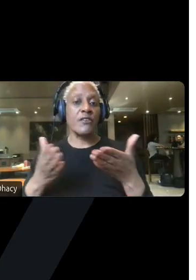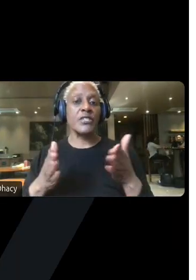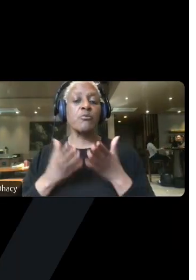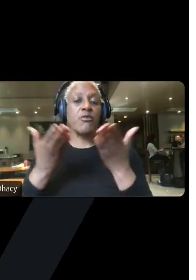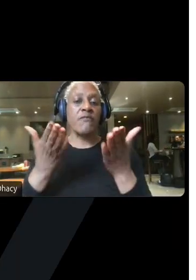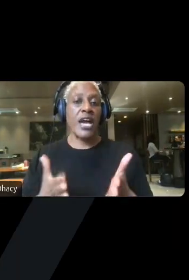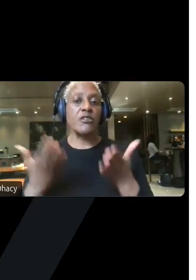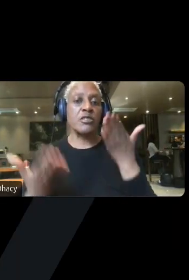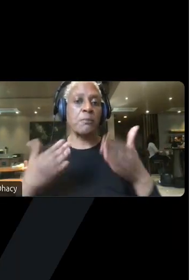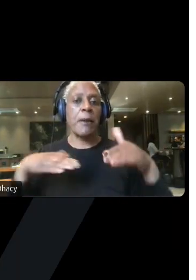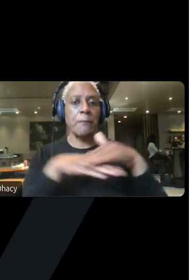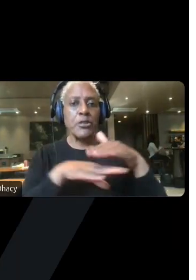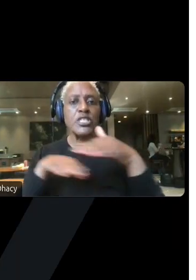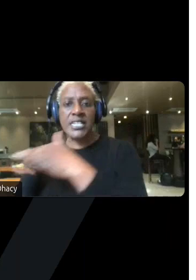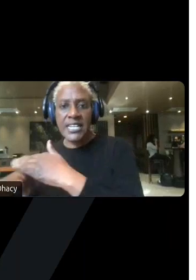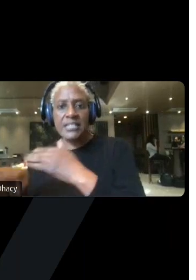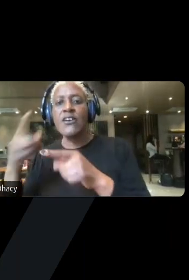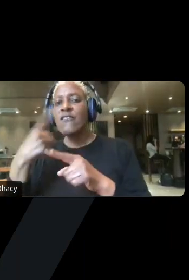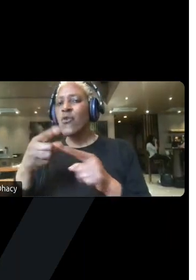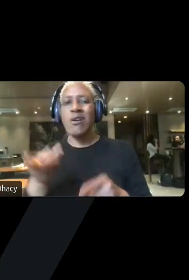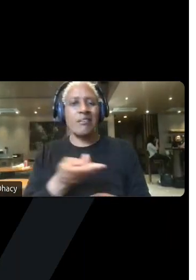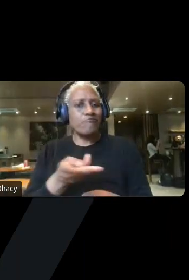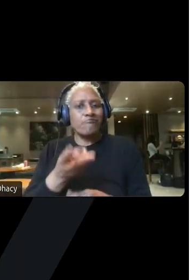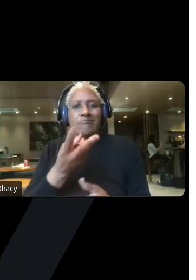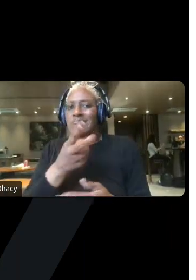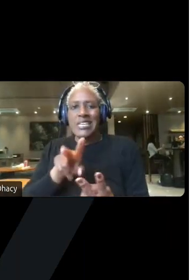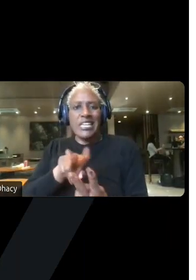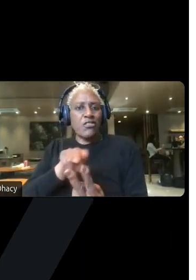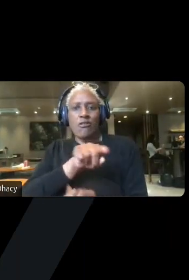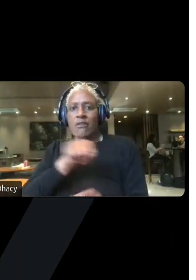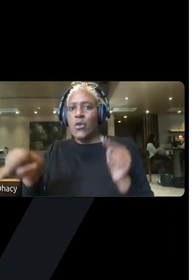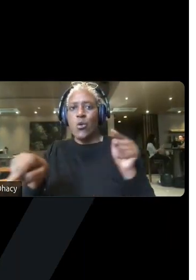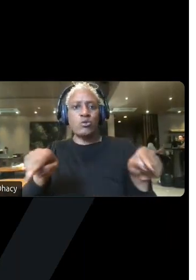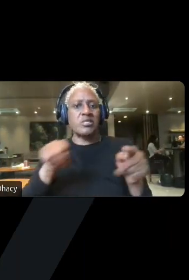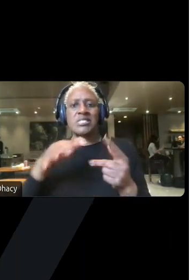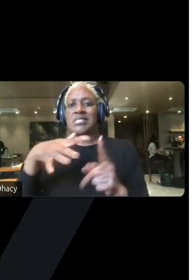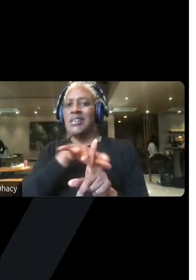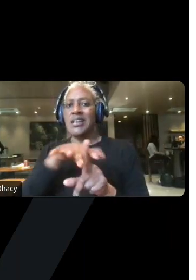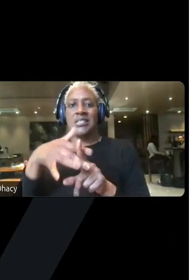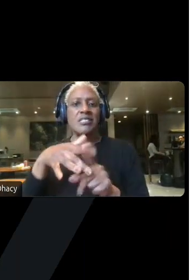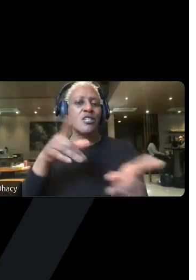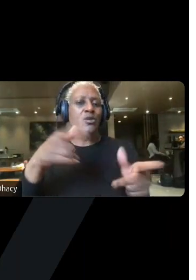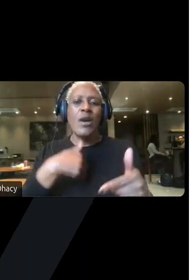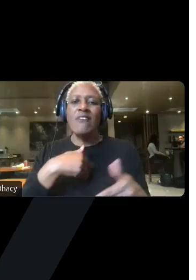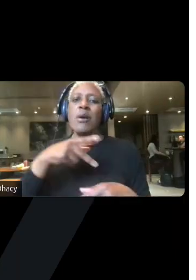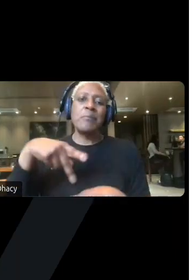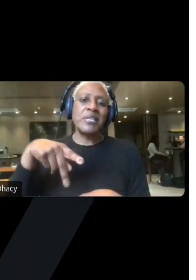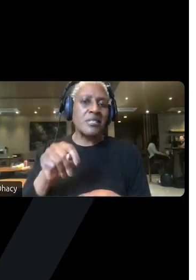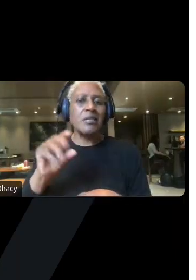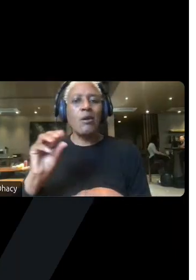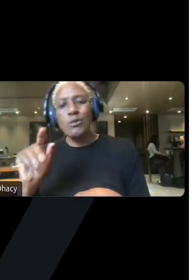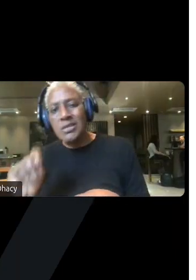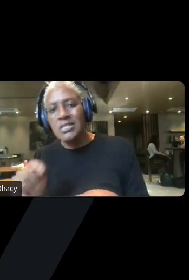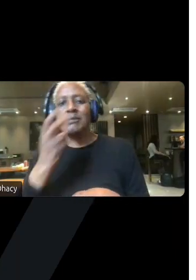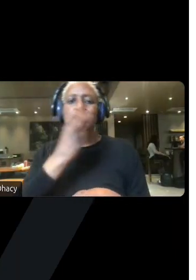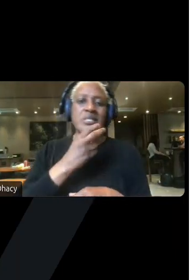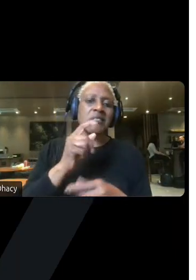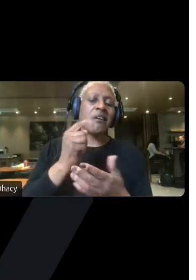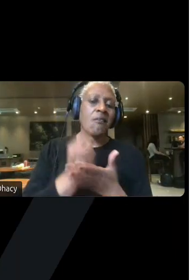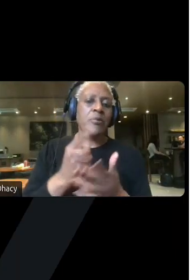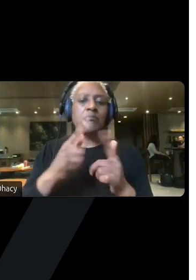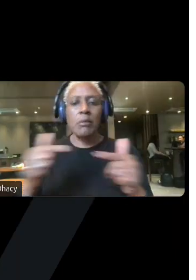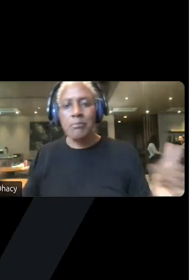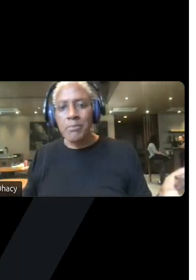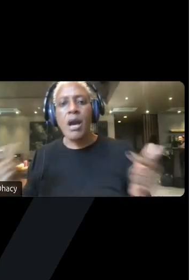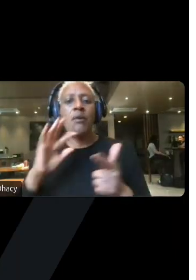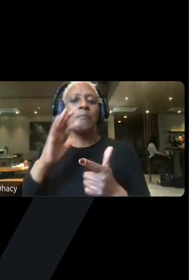as well. So again, you have those speech providers, occupational therapy providers, physical therapy providers pushing into the class as needed to